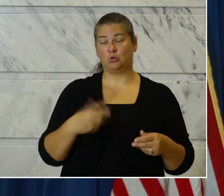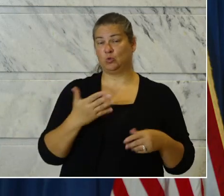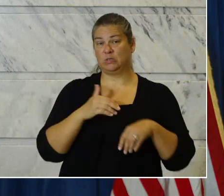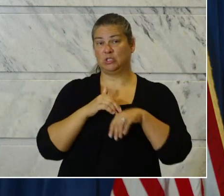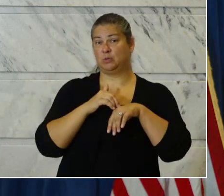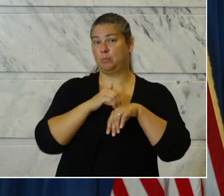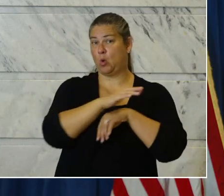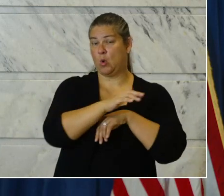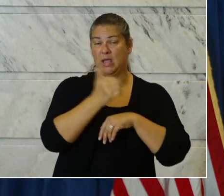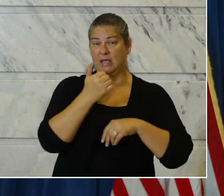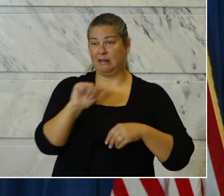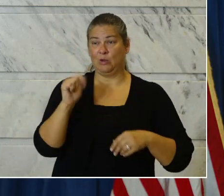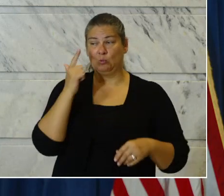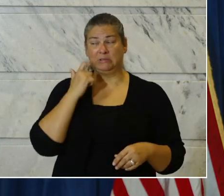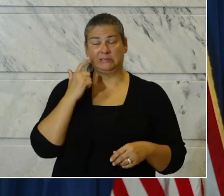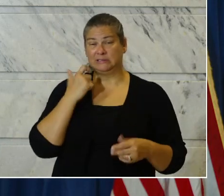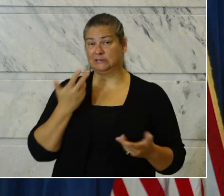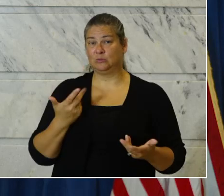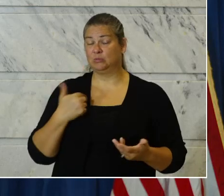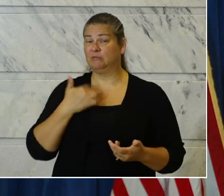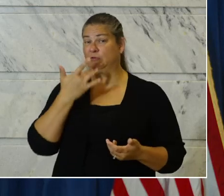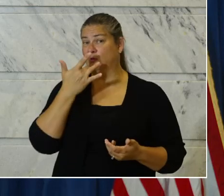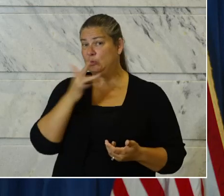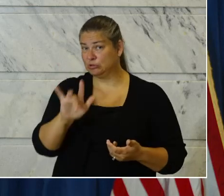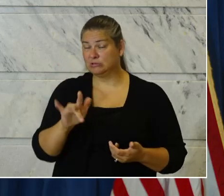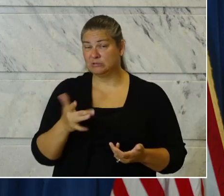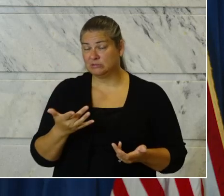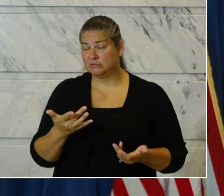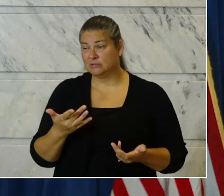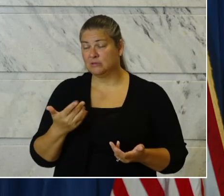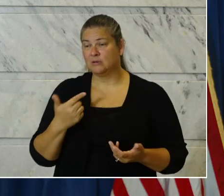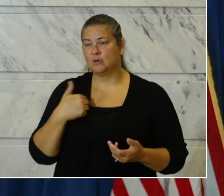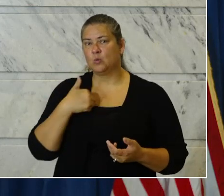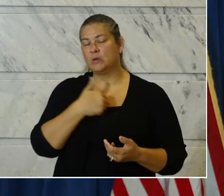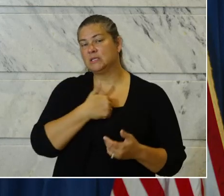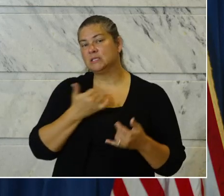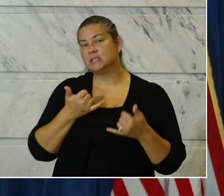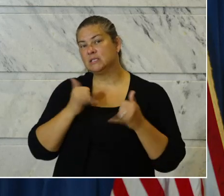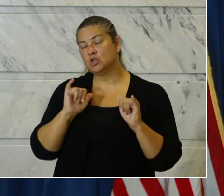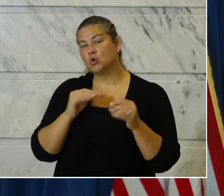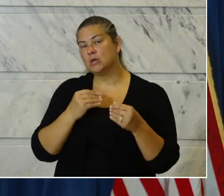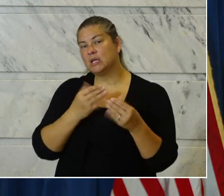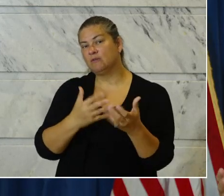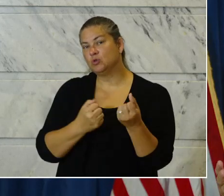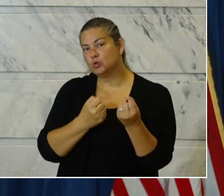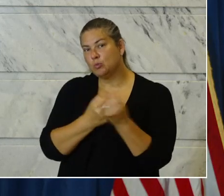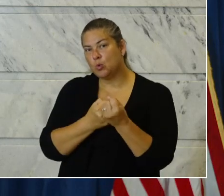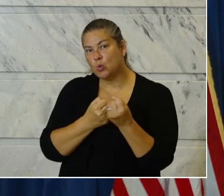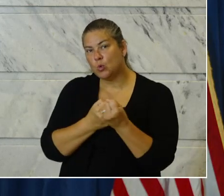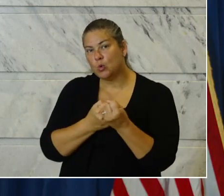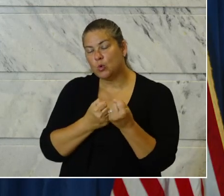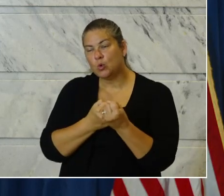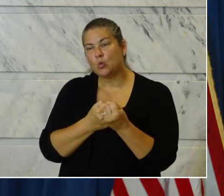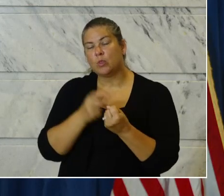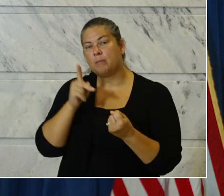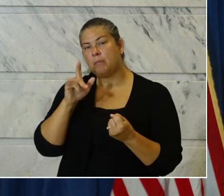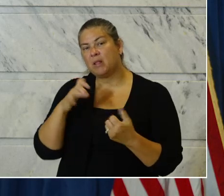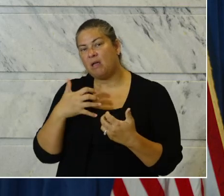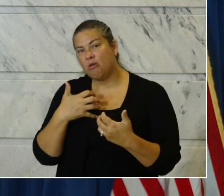them recently. We've been fortunate in that, but we have been continuing to provide them support with the public